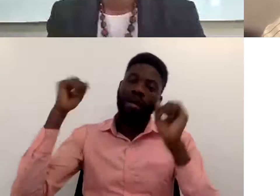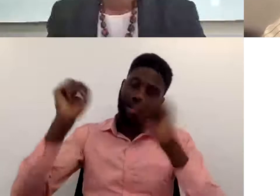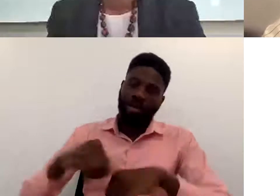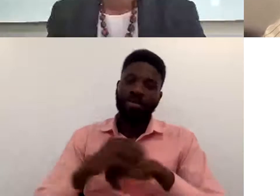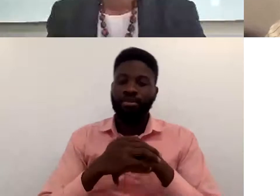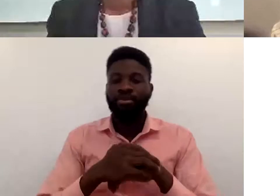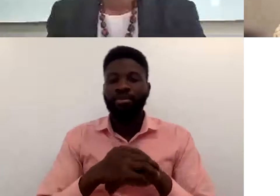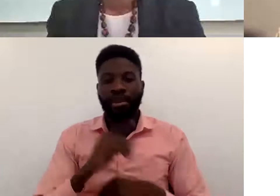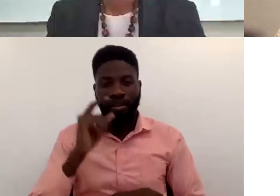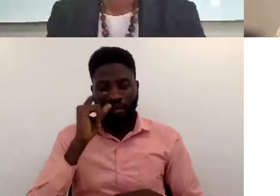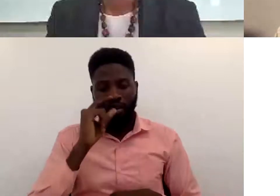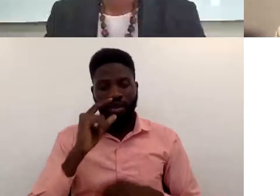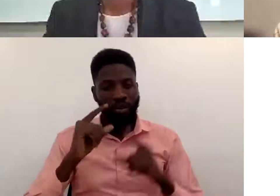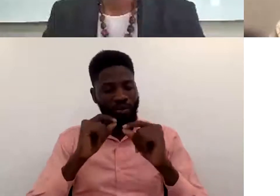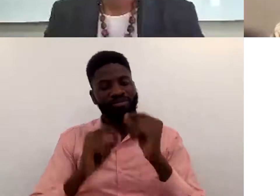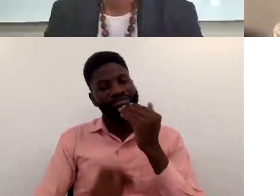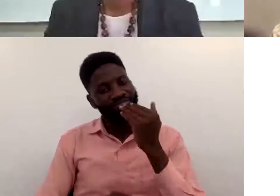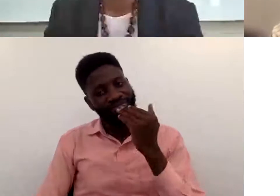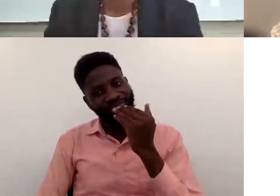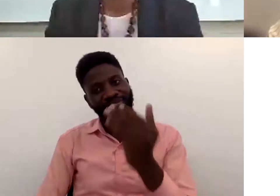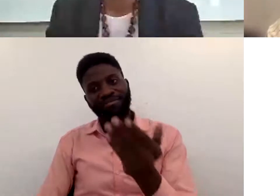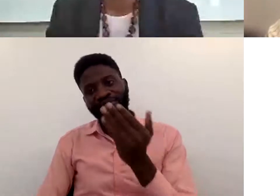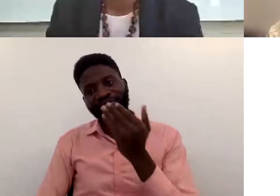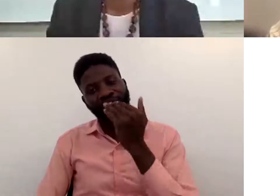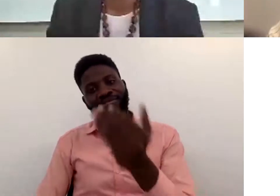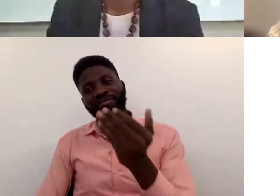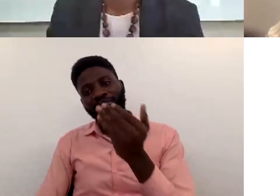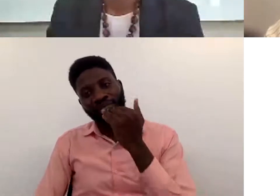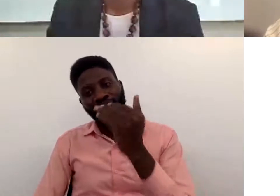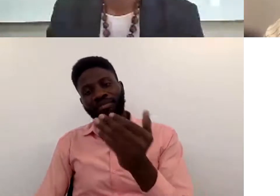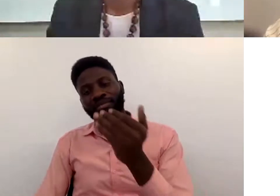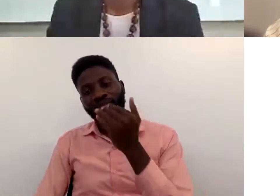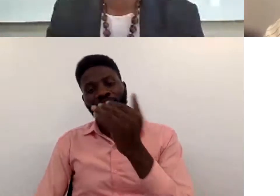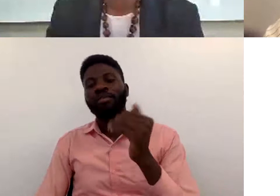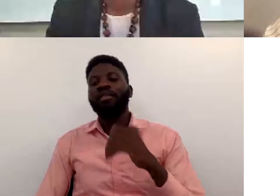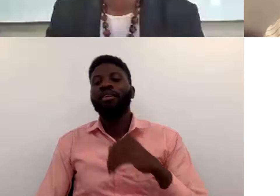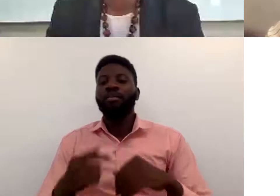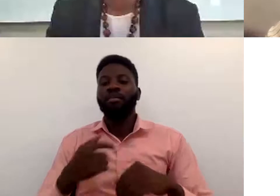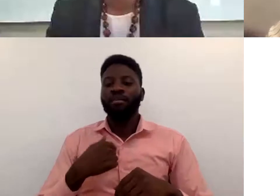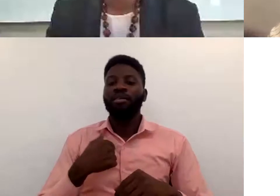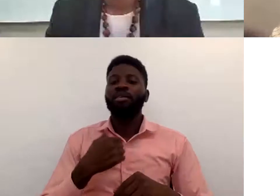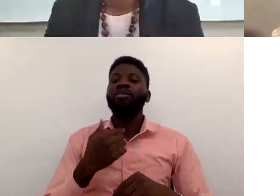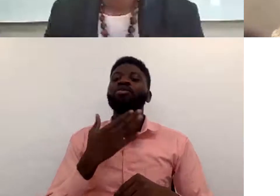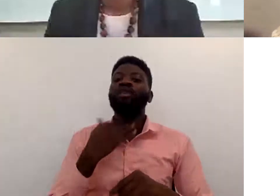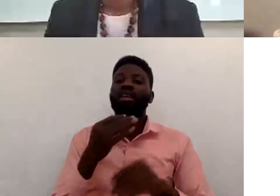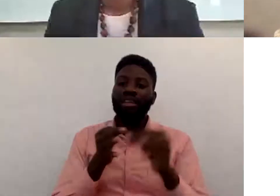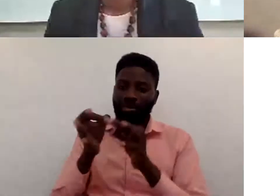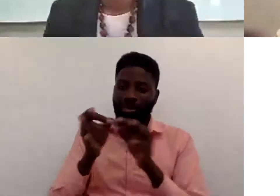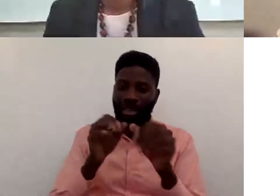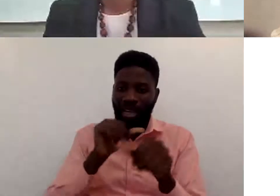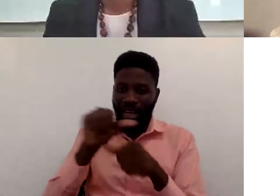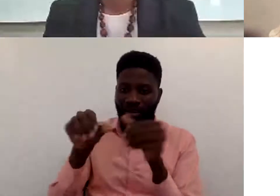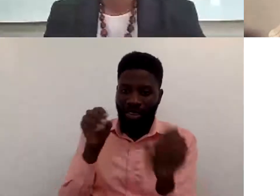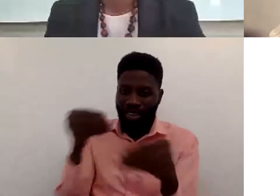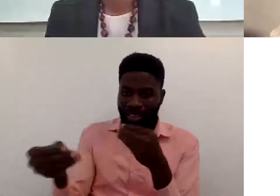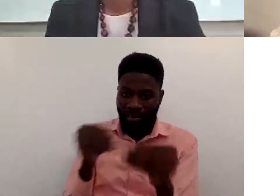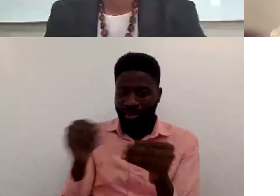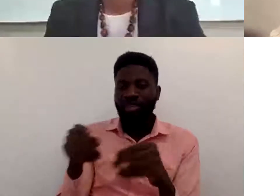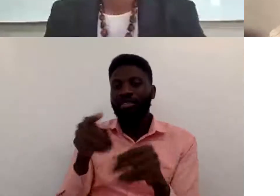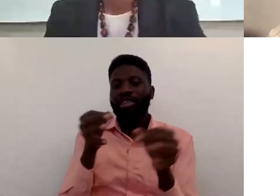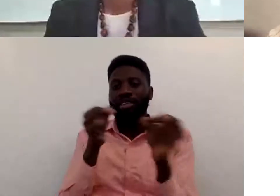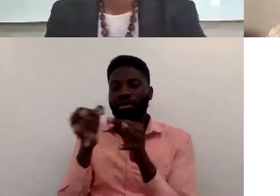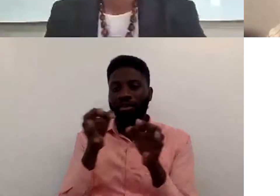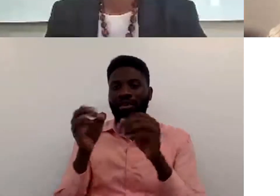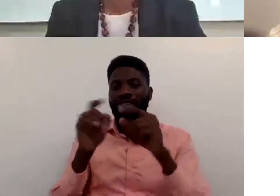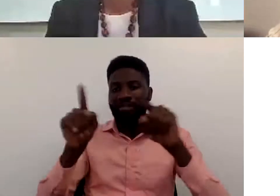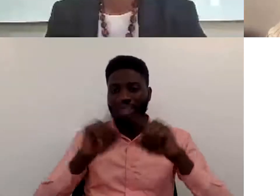Great, thank you, Makabela. Actually, I was going to mention the disability aspect. You've mentioned differences so